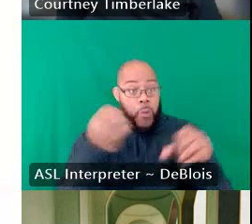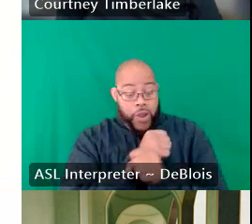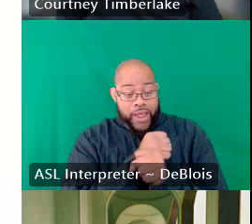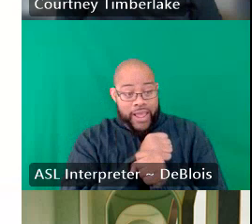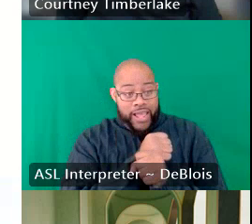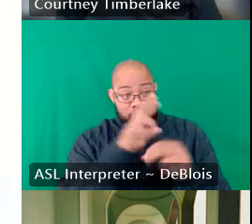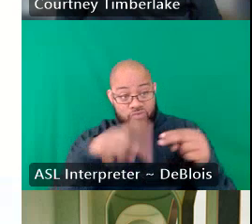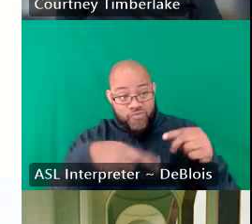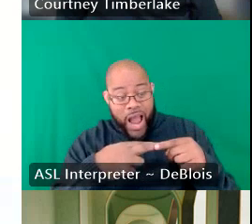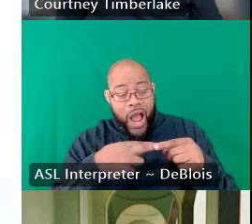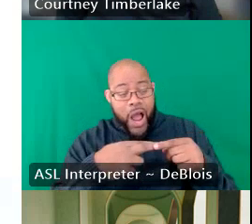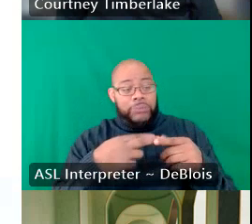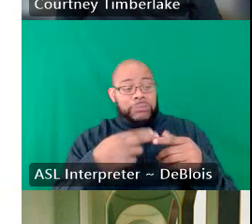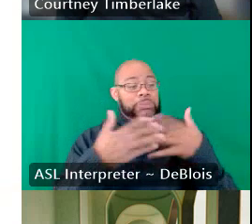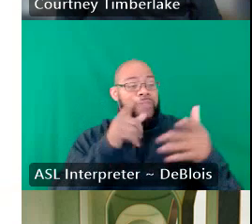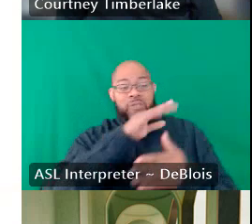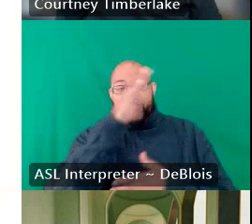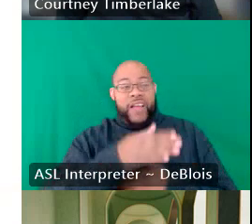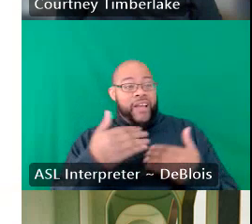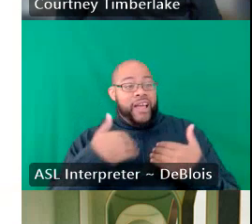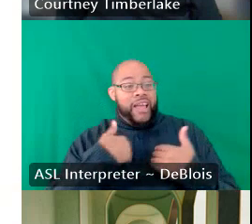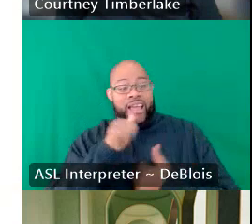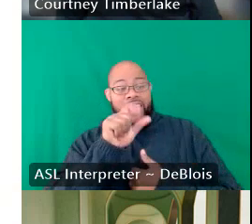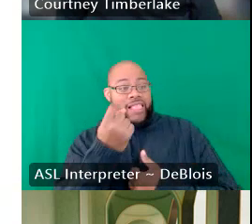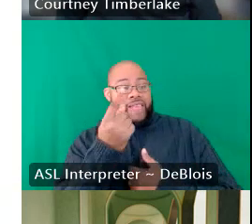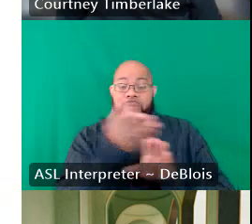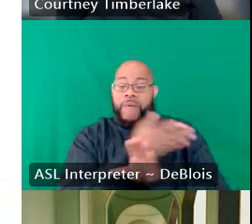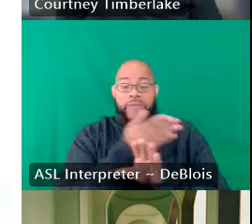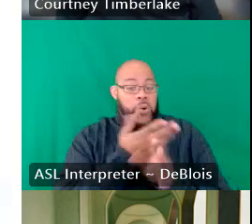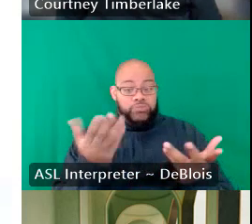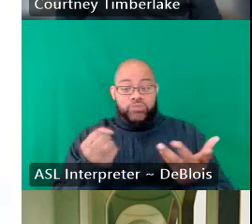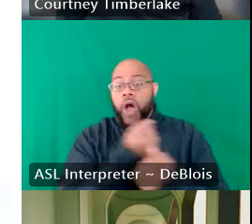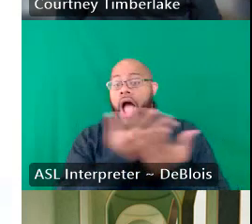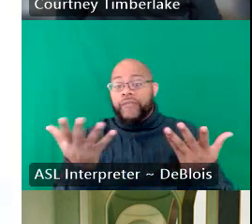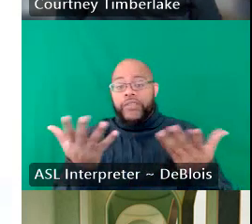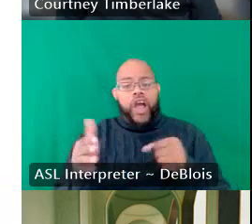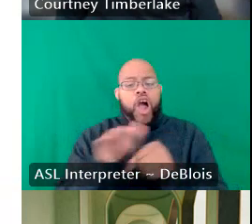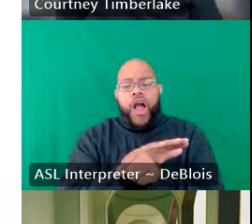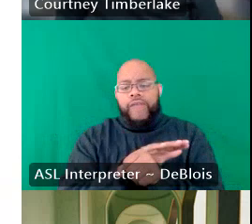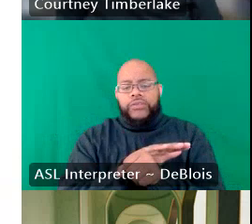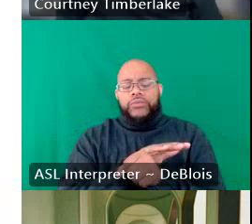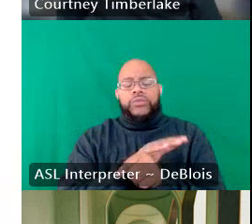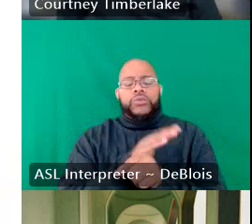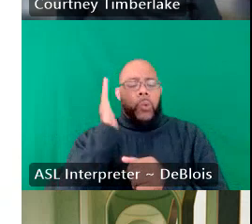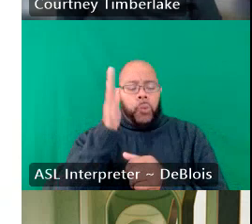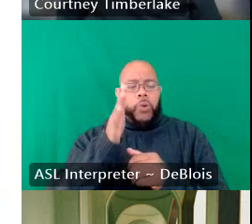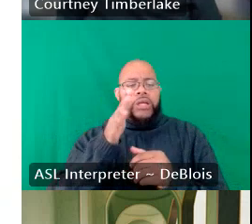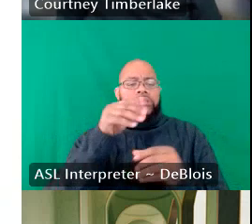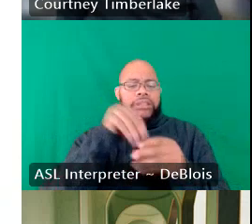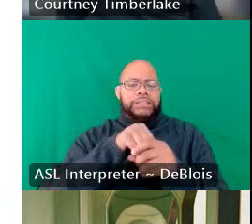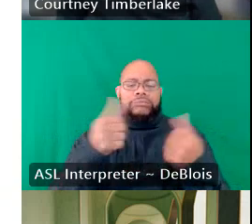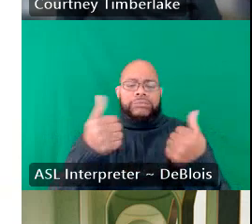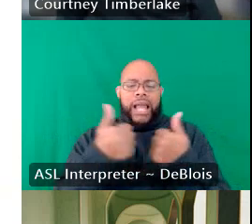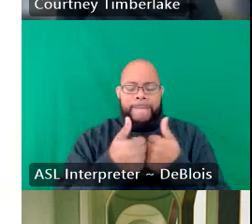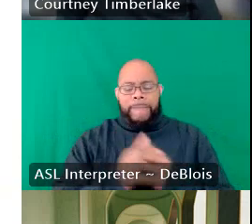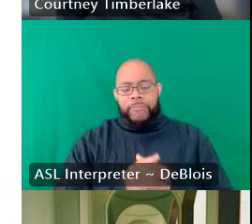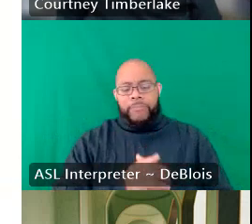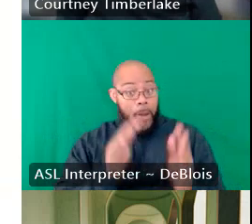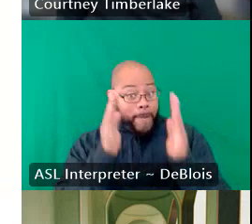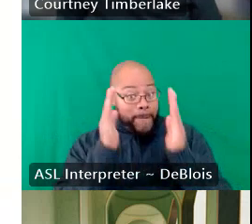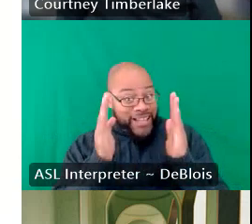round even if you've never read A11 before. So everything is covered, will be subject to the questions. So pay